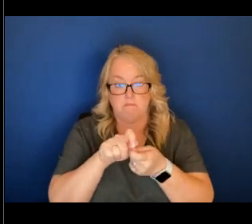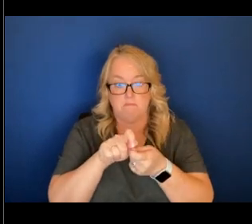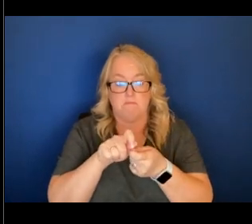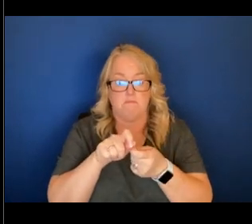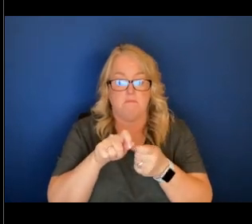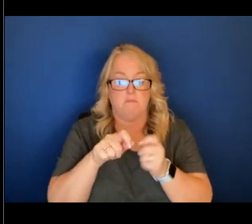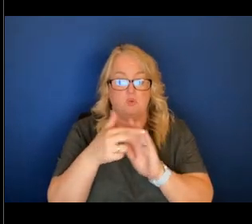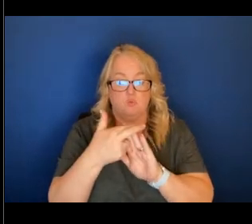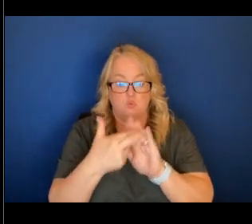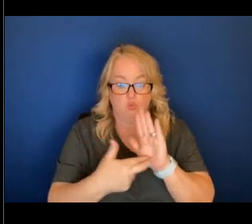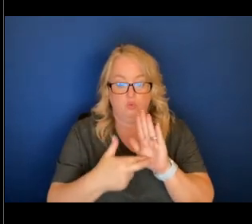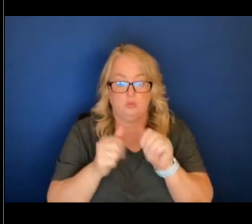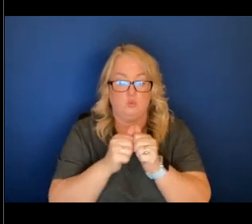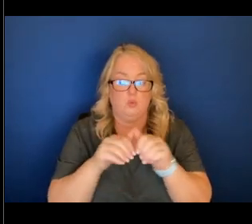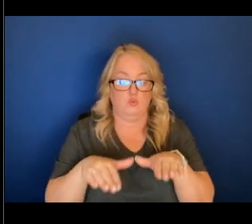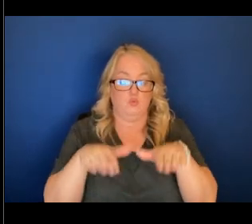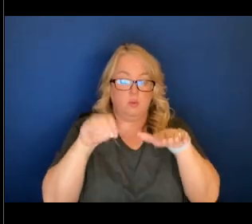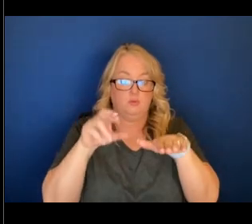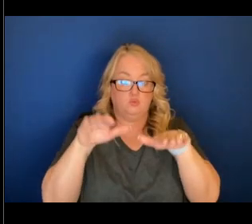or sunken area.